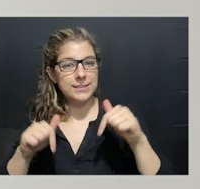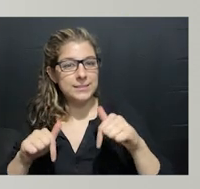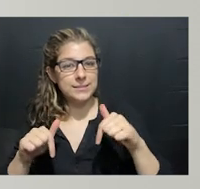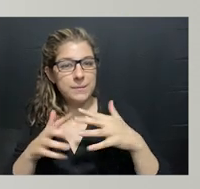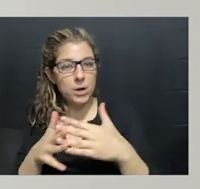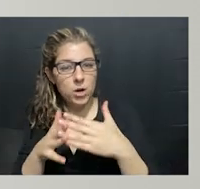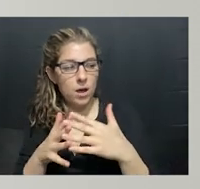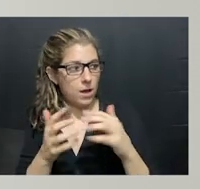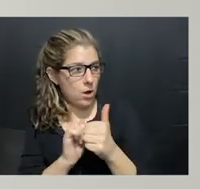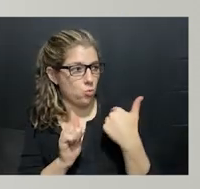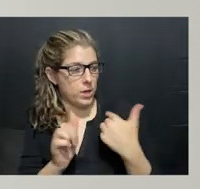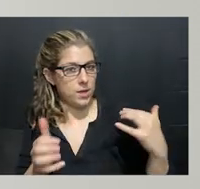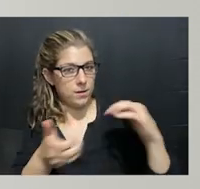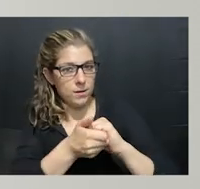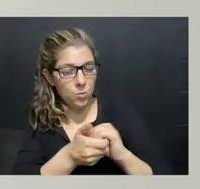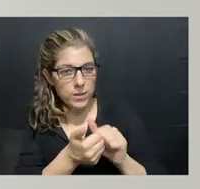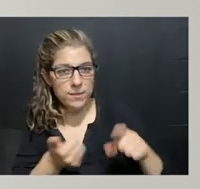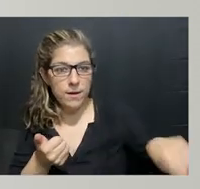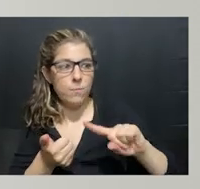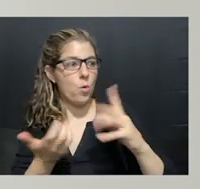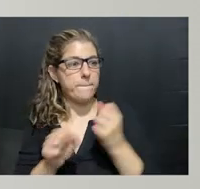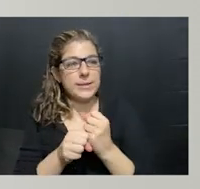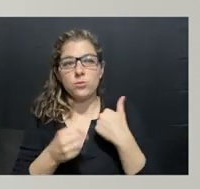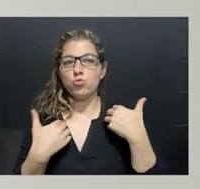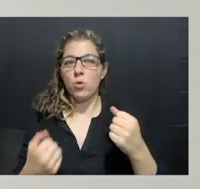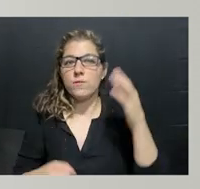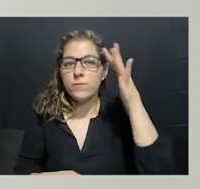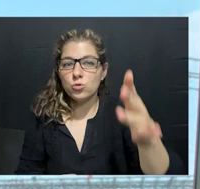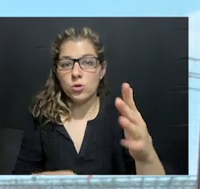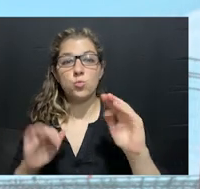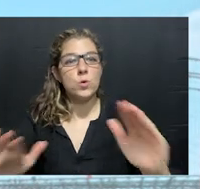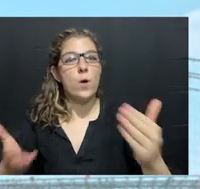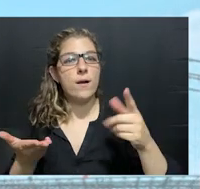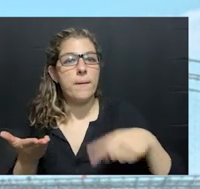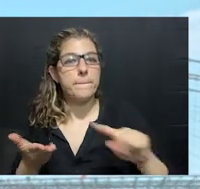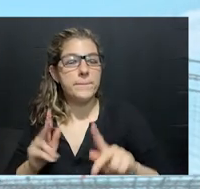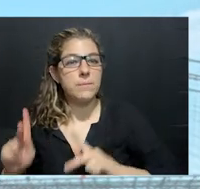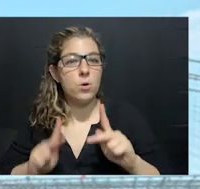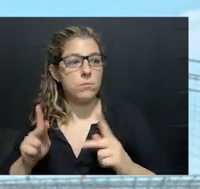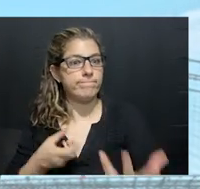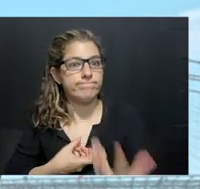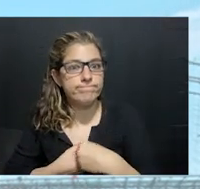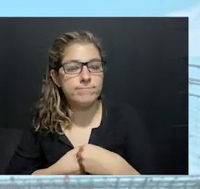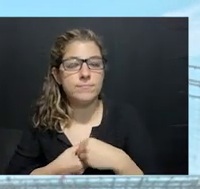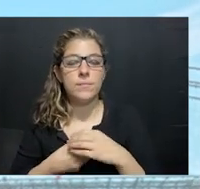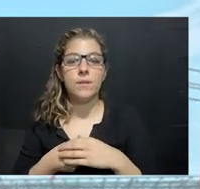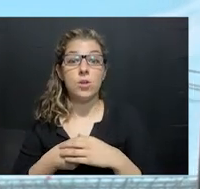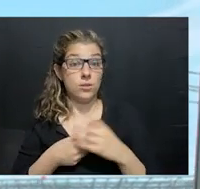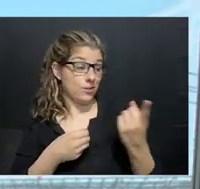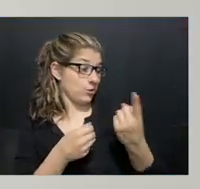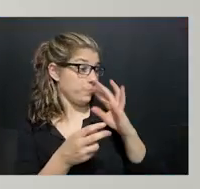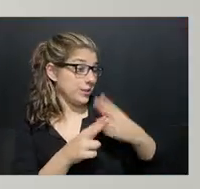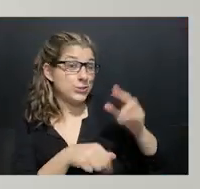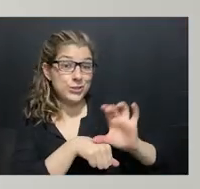will continue to make us strong into the future as we welcome the least of these. But I also wanted to, since you've taken us to church,